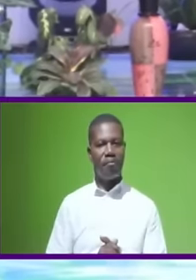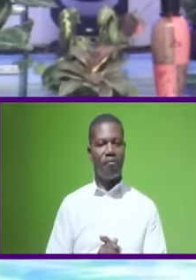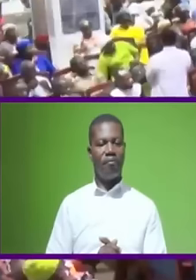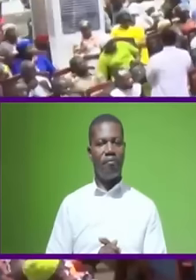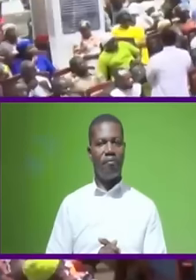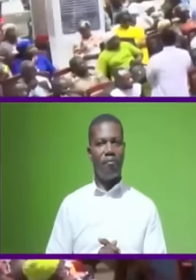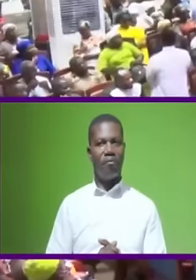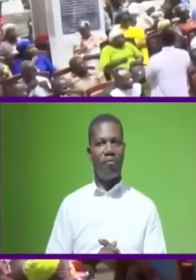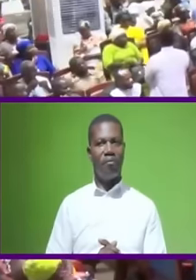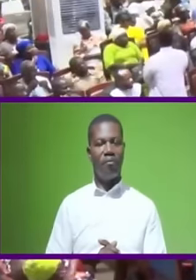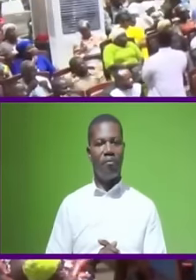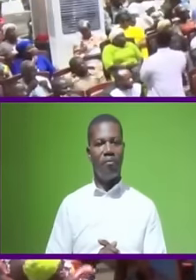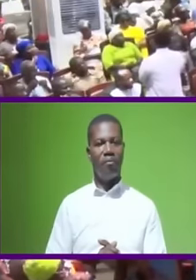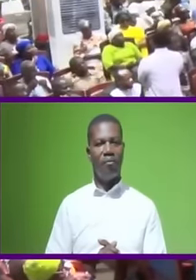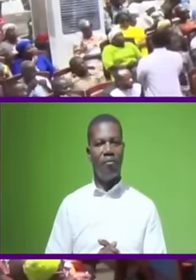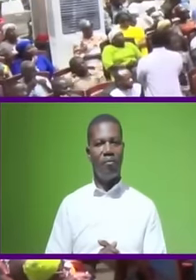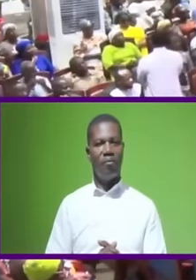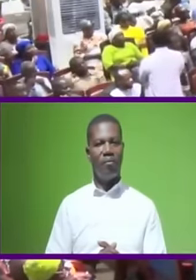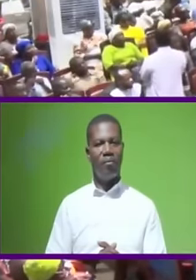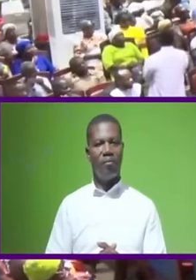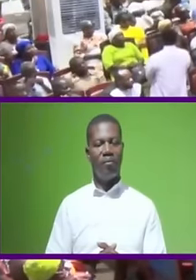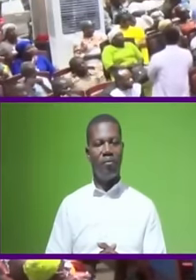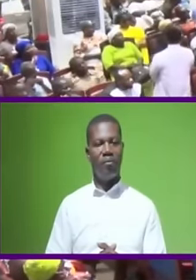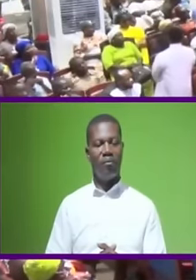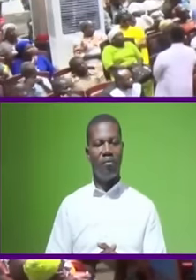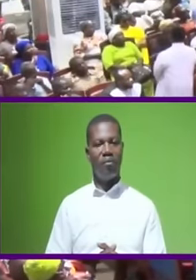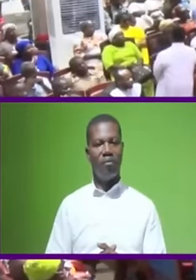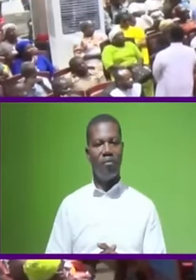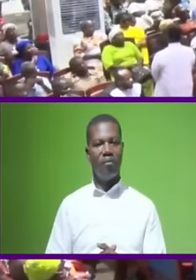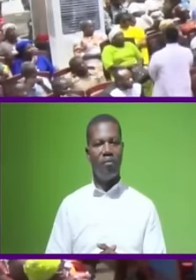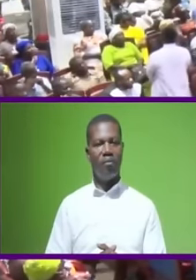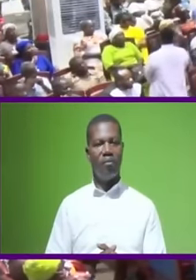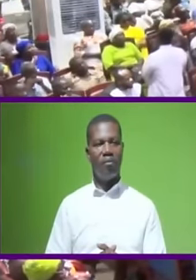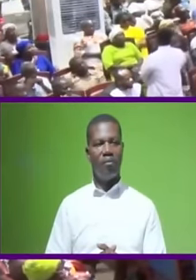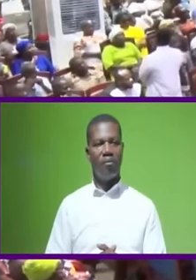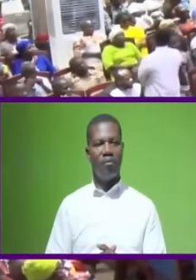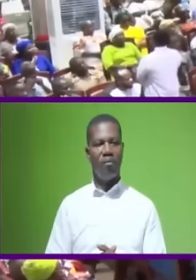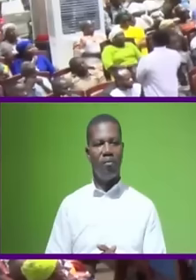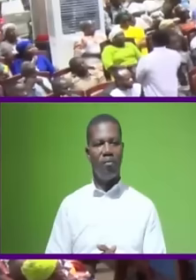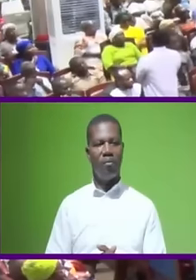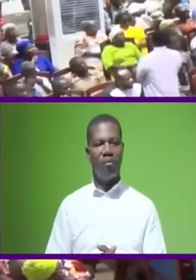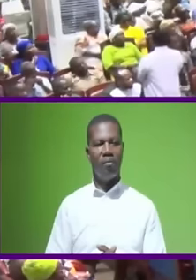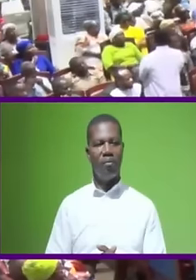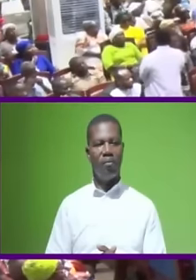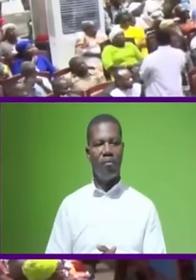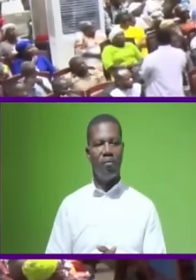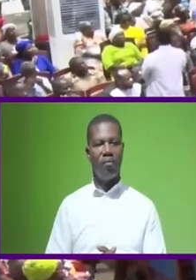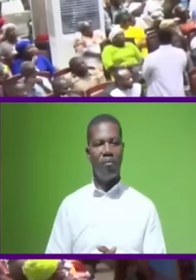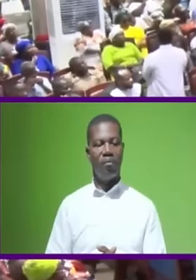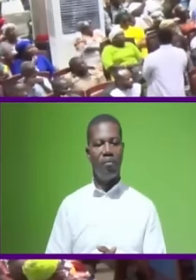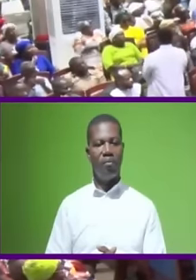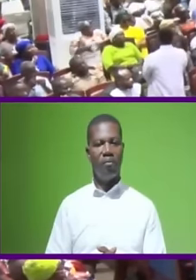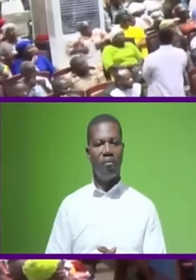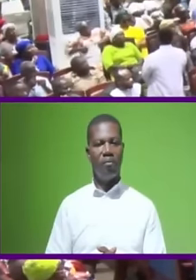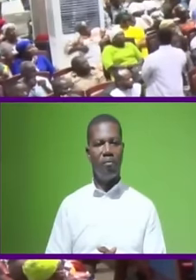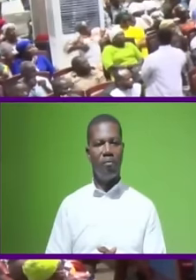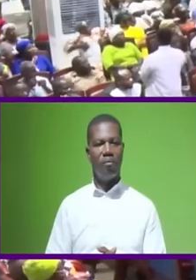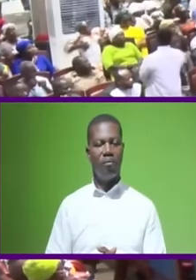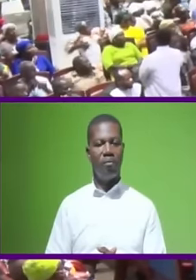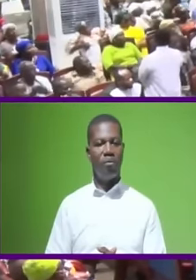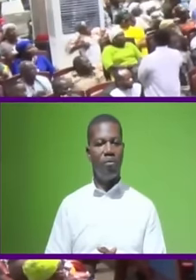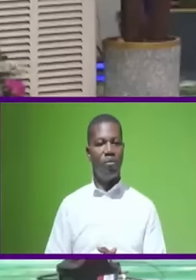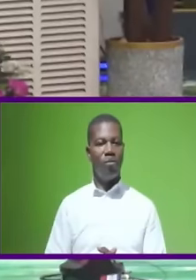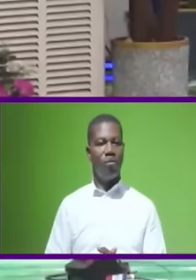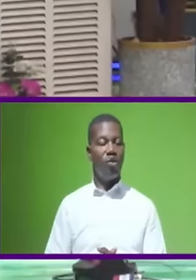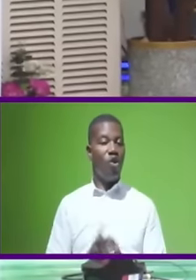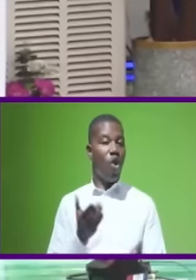Then you would have advised me, or you would advise me that I should keep that money and then use it for the projects. And I will sika